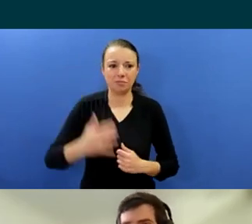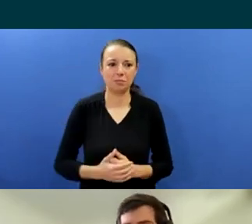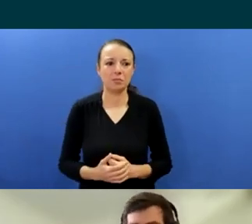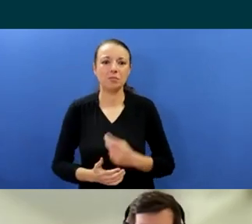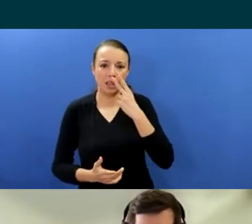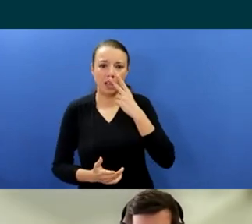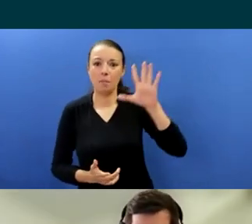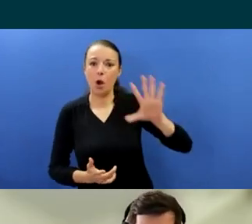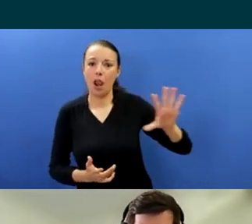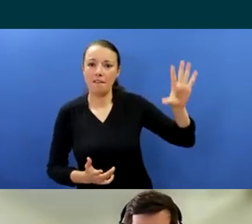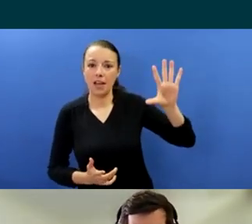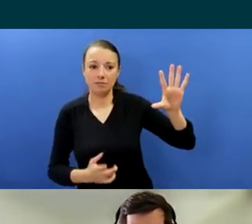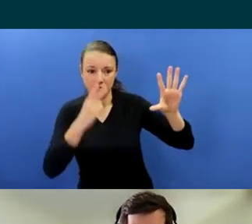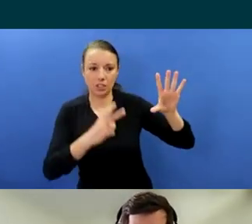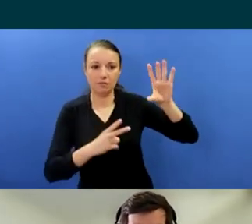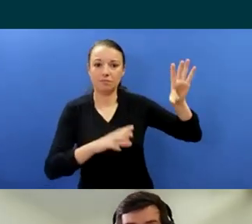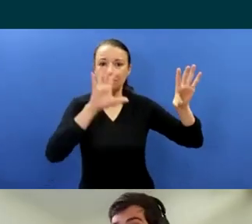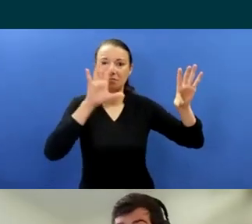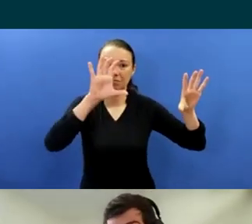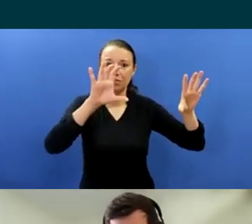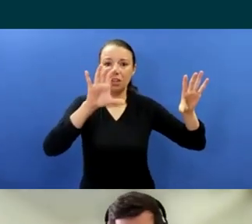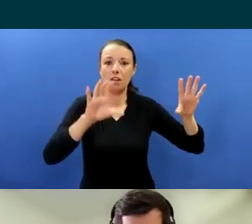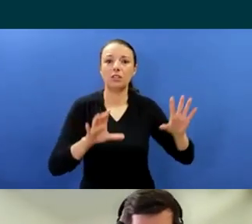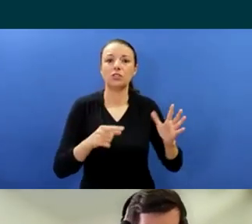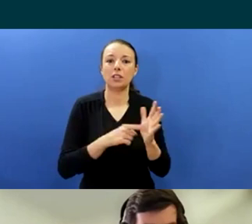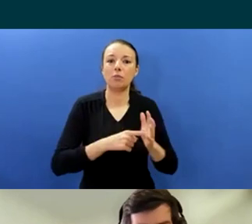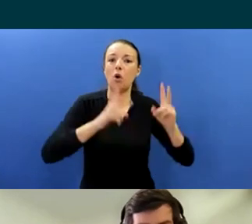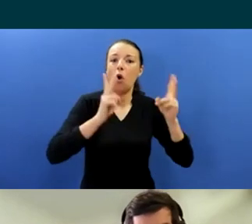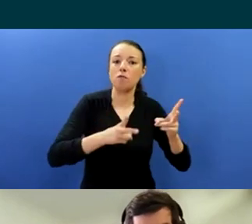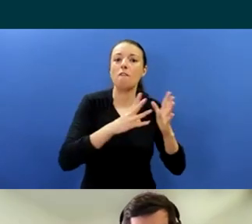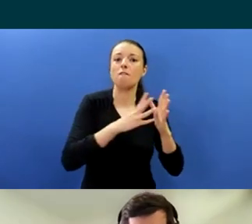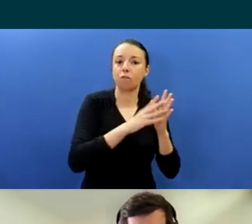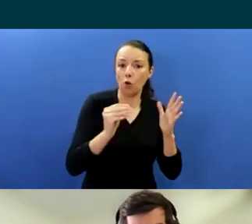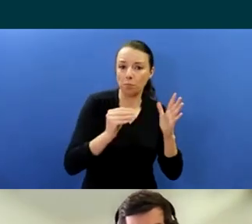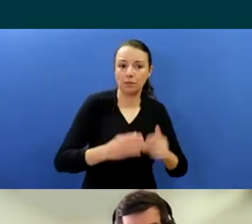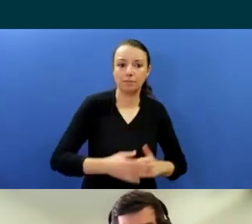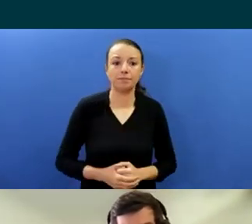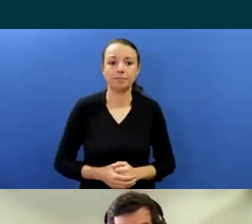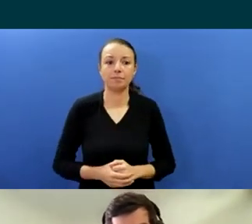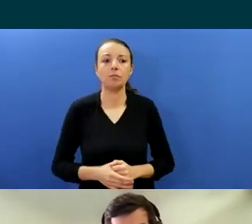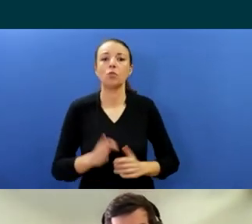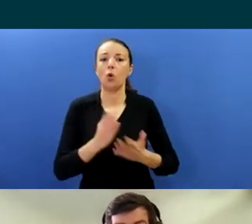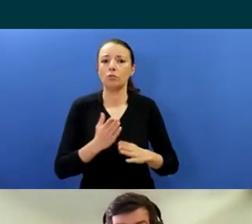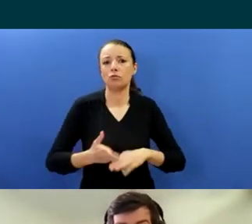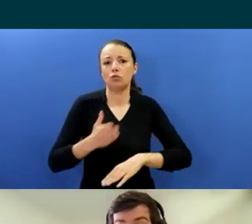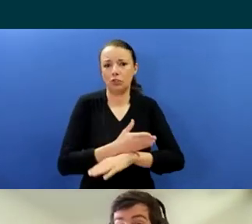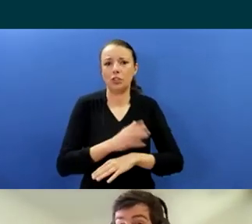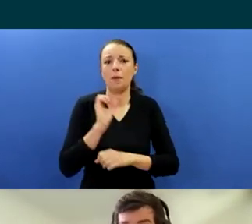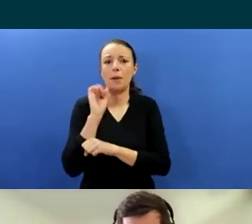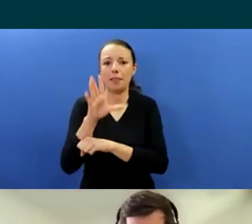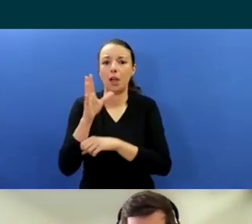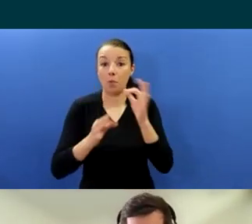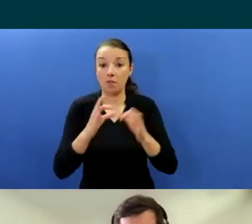legally mandated participation we were talking about before. These include, for example, also legally